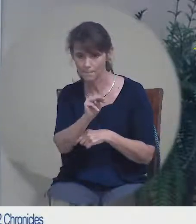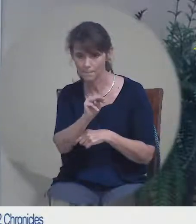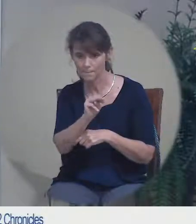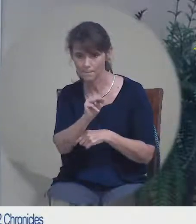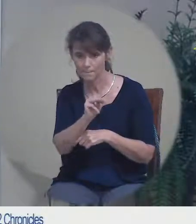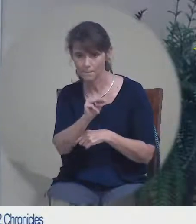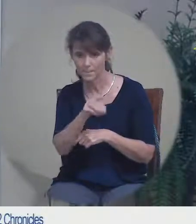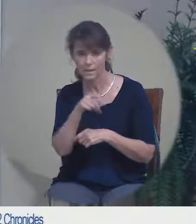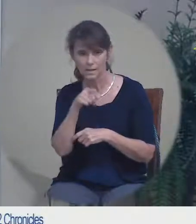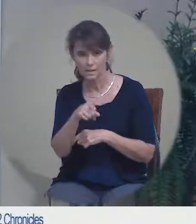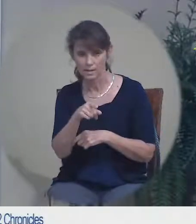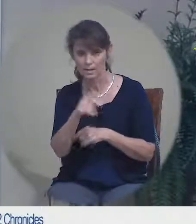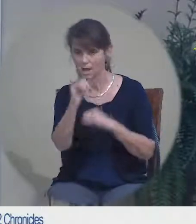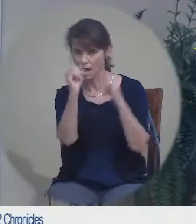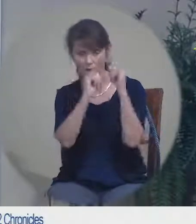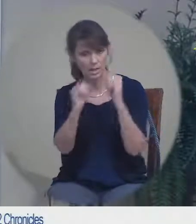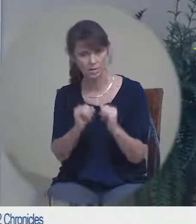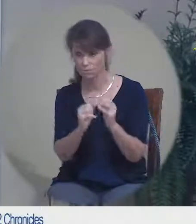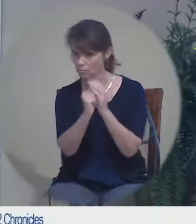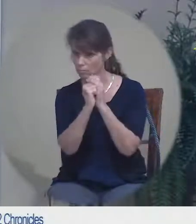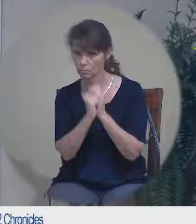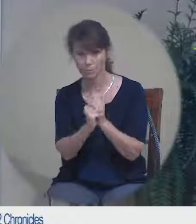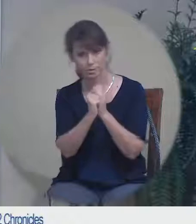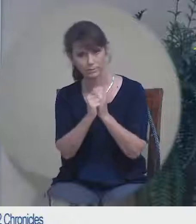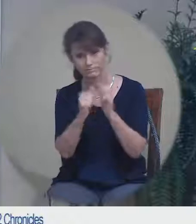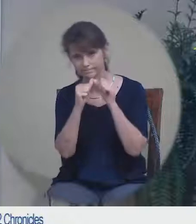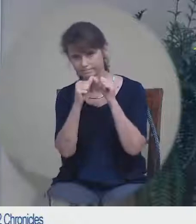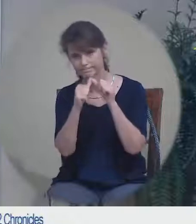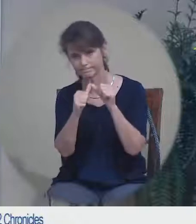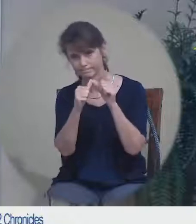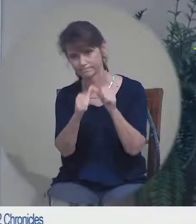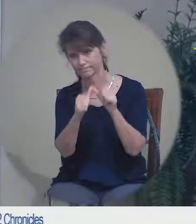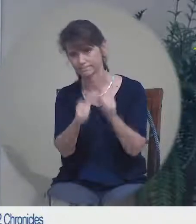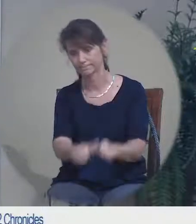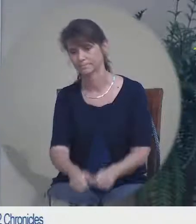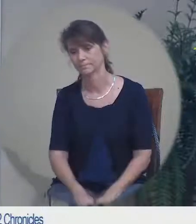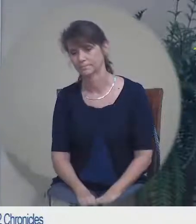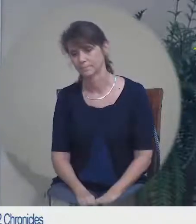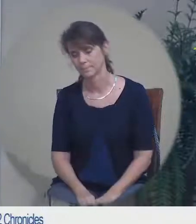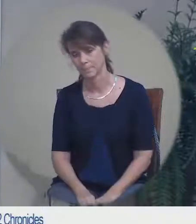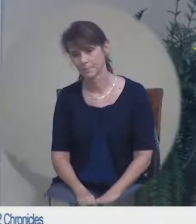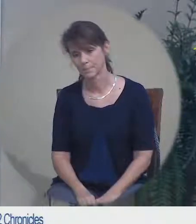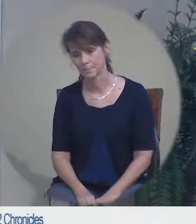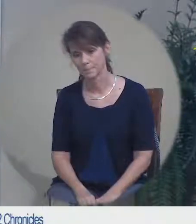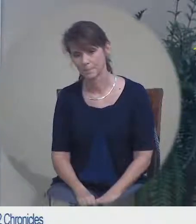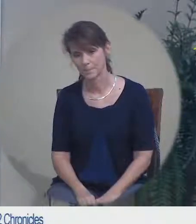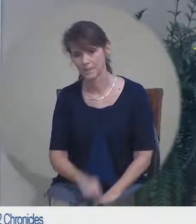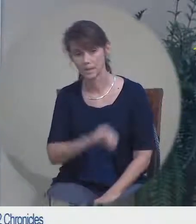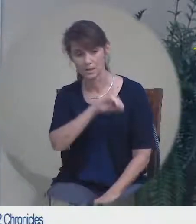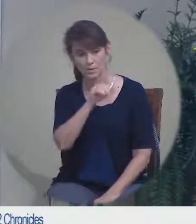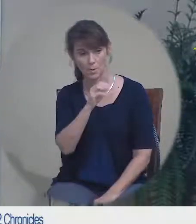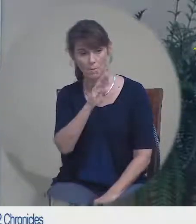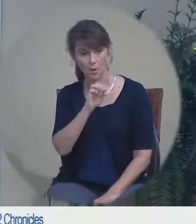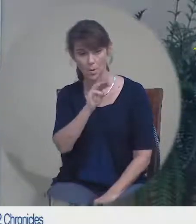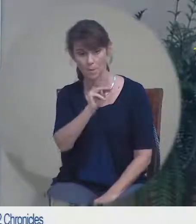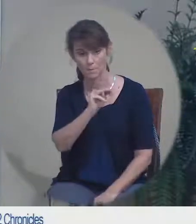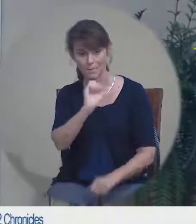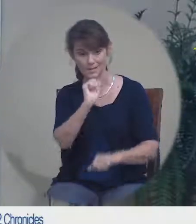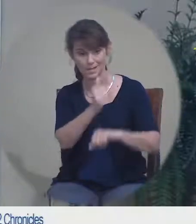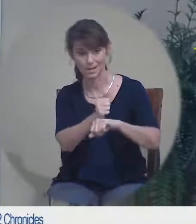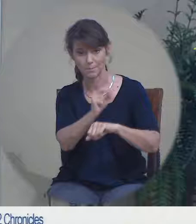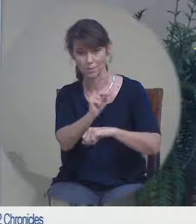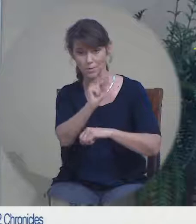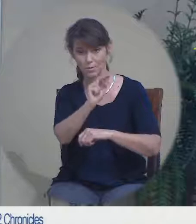away from that idolatrous state religion that Jeroboam I established in the northern kingdoms. He didn't turn away from